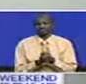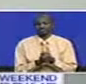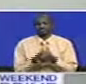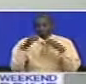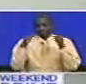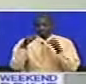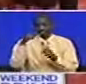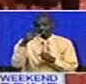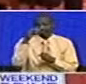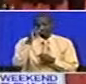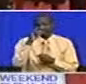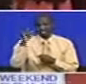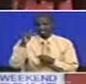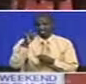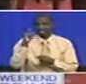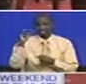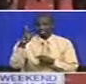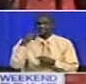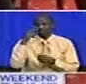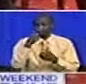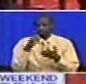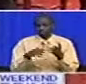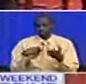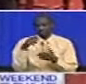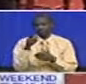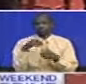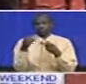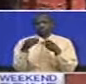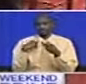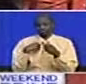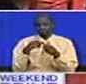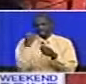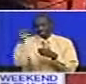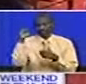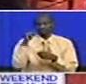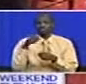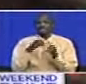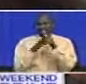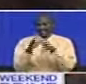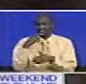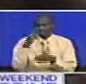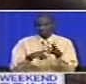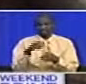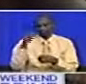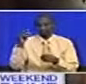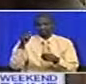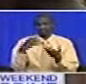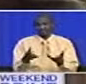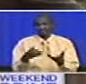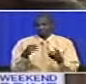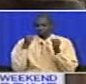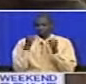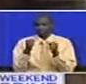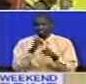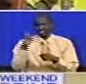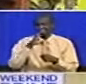President Kiir's government was first to extend an olive branch to rebel leader Riek Machar, a decision backed strongly by Eastern